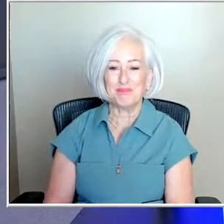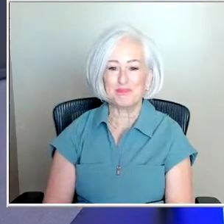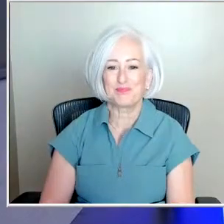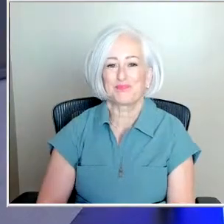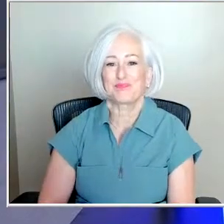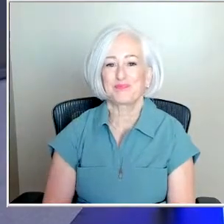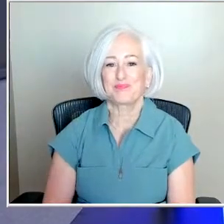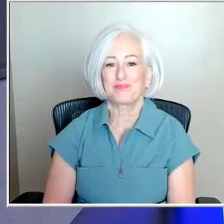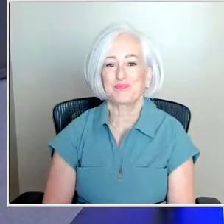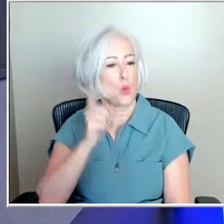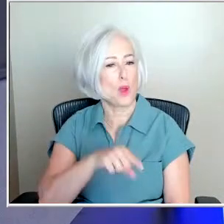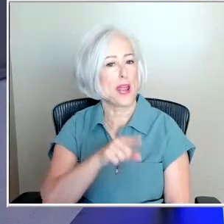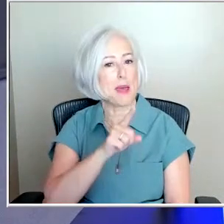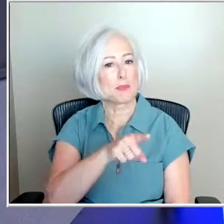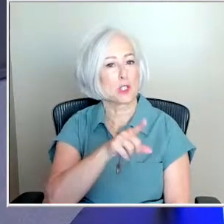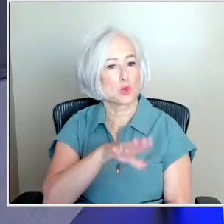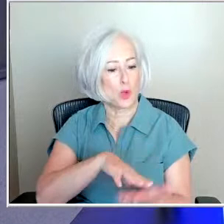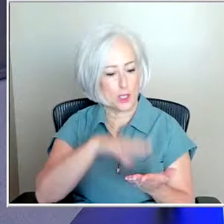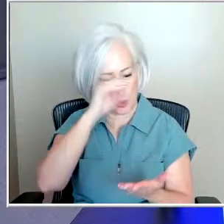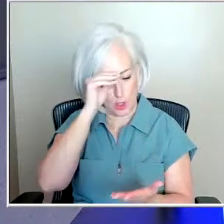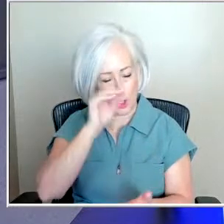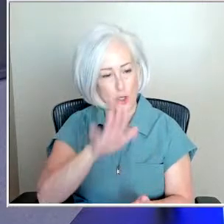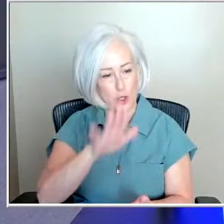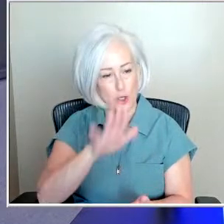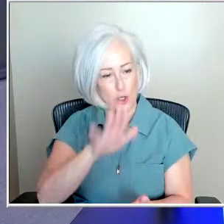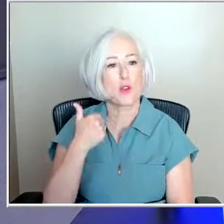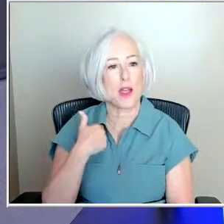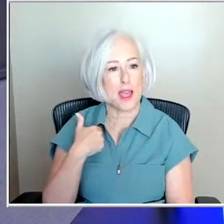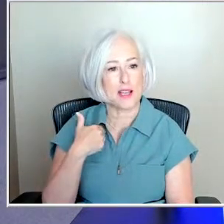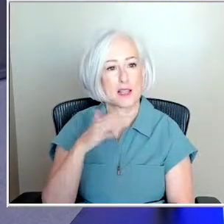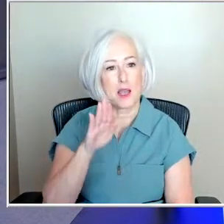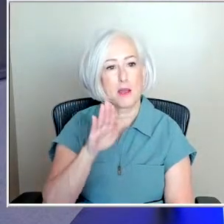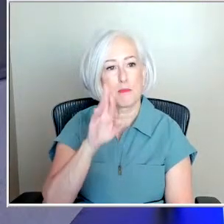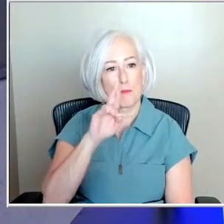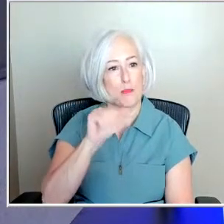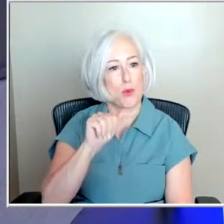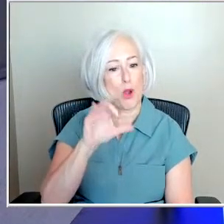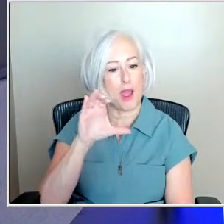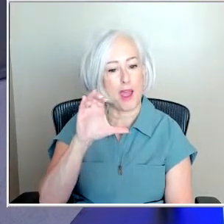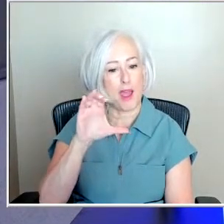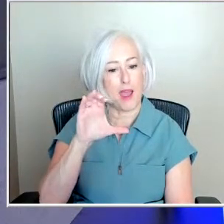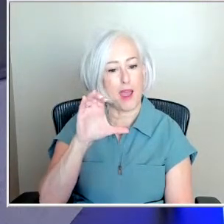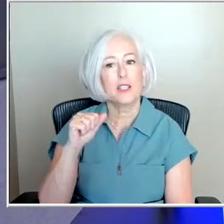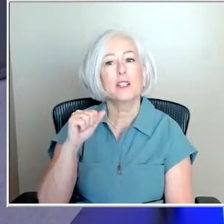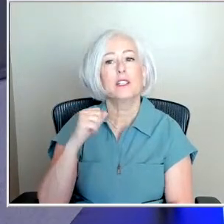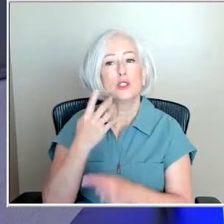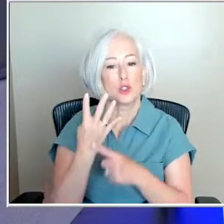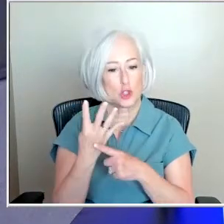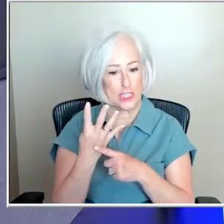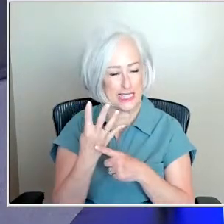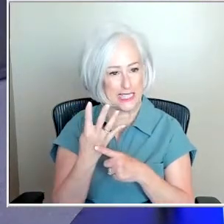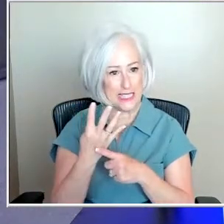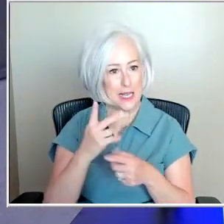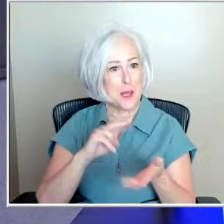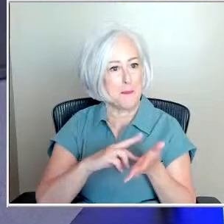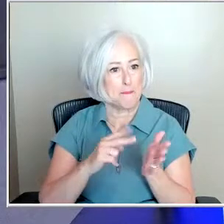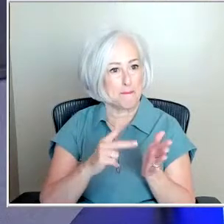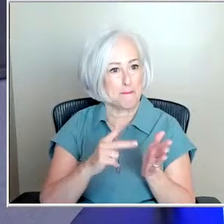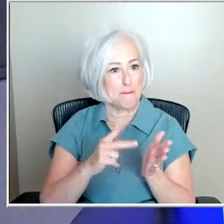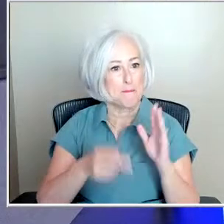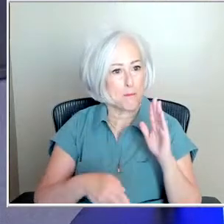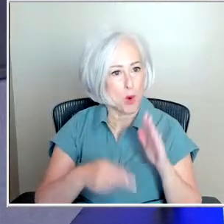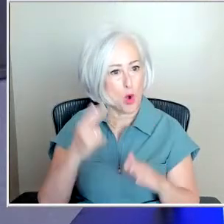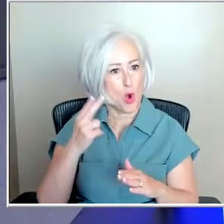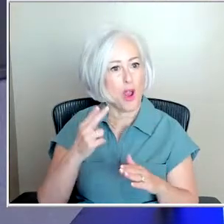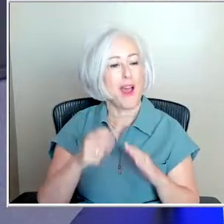happens when you find out your mother has the BRCA gene, right, which makes you at higher risk for ovarian cancer and breast cancer? So